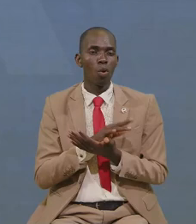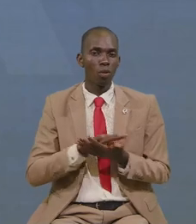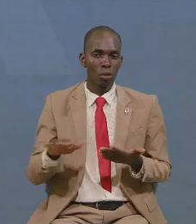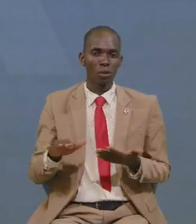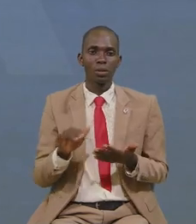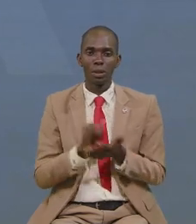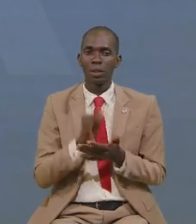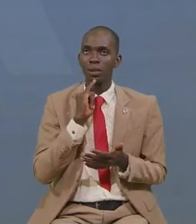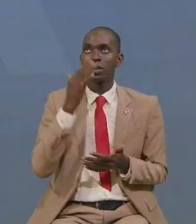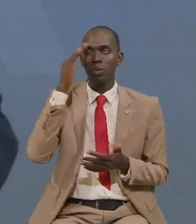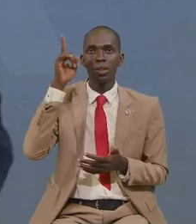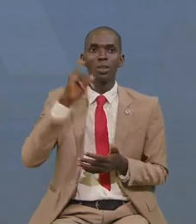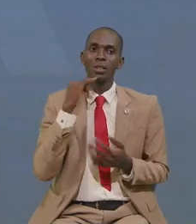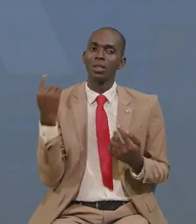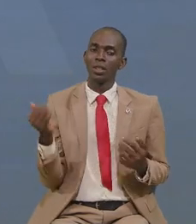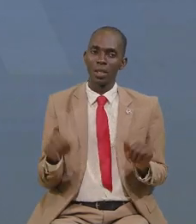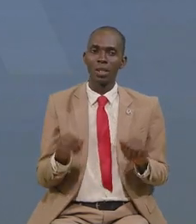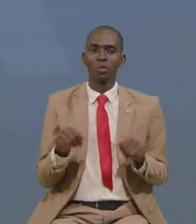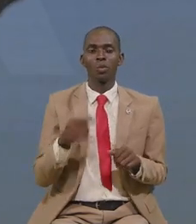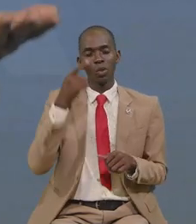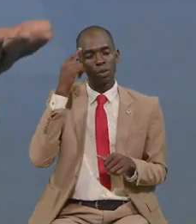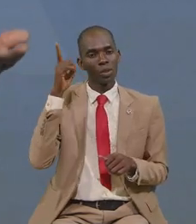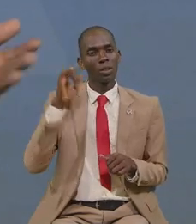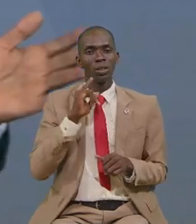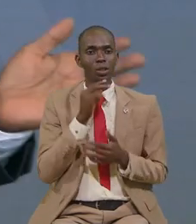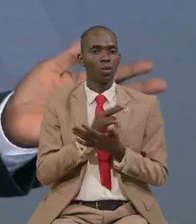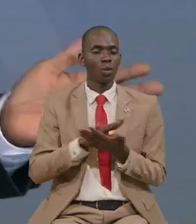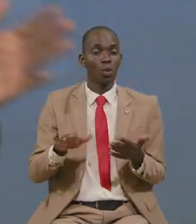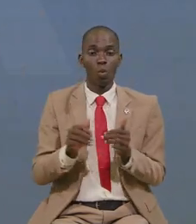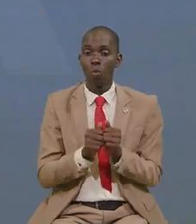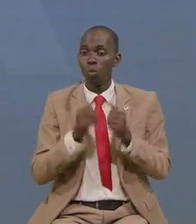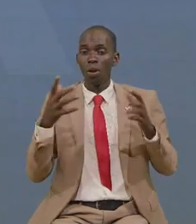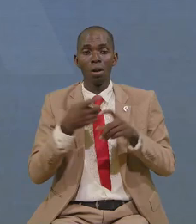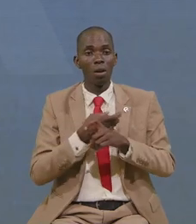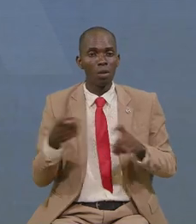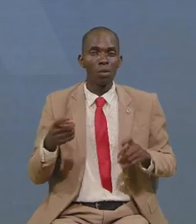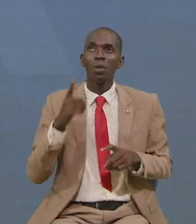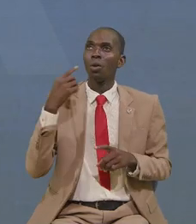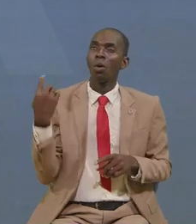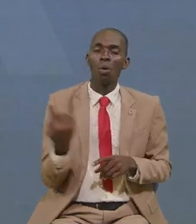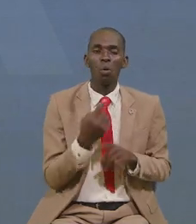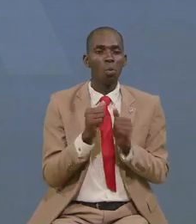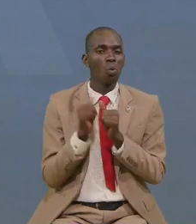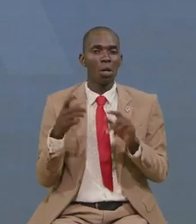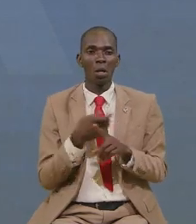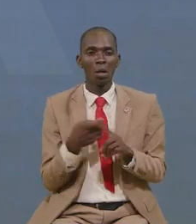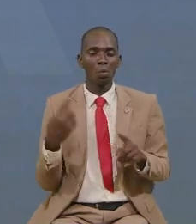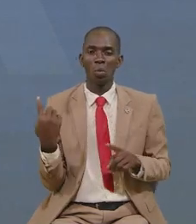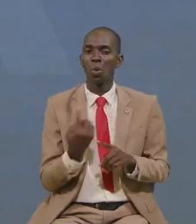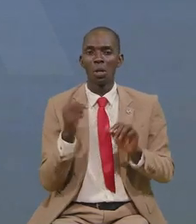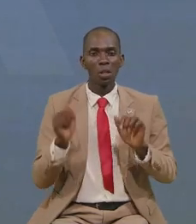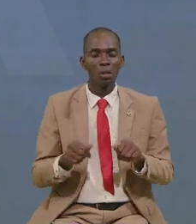always able, always holy, always able, harmless, always harmless, always able,